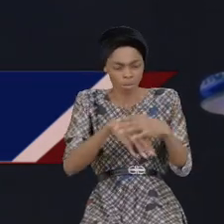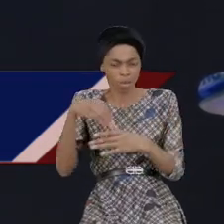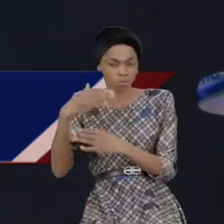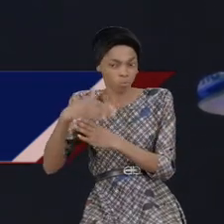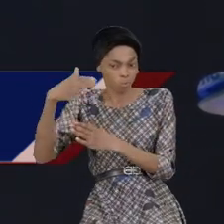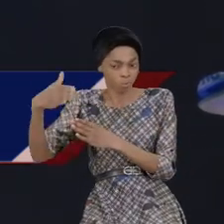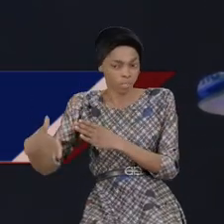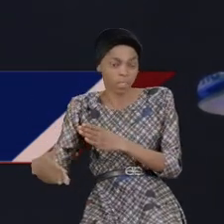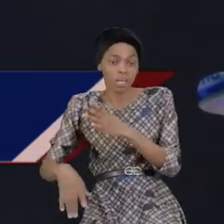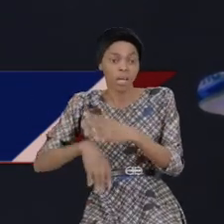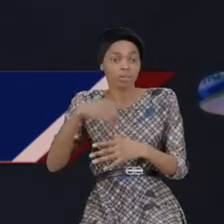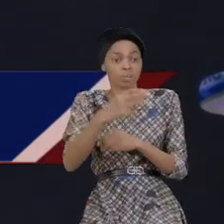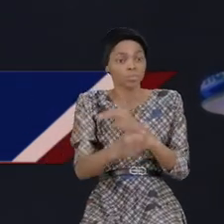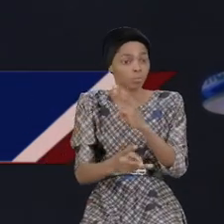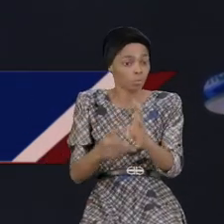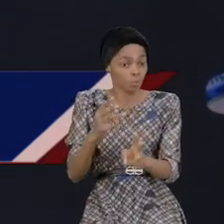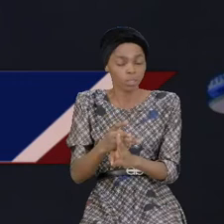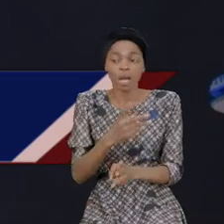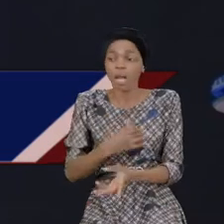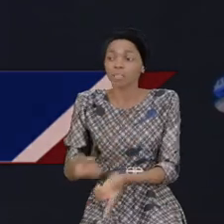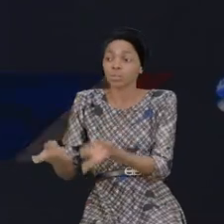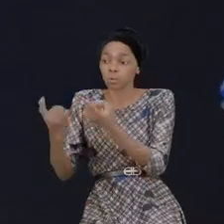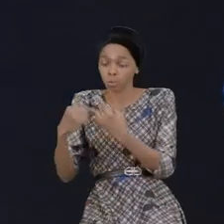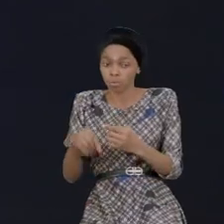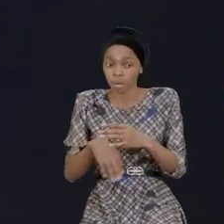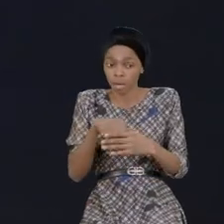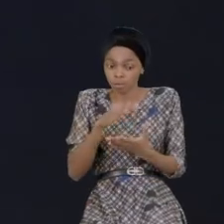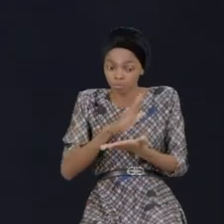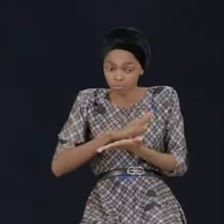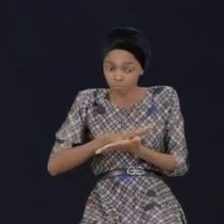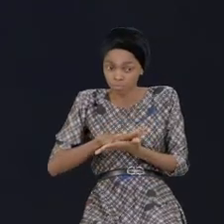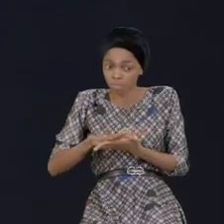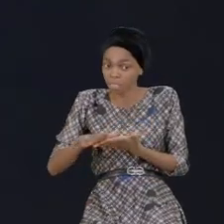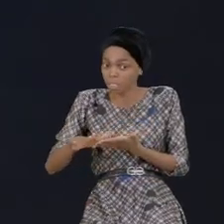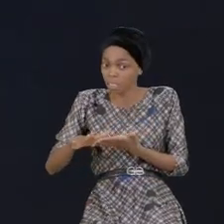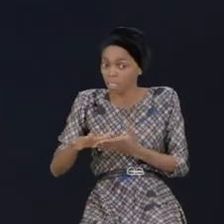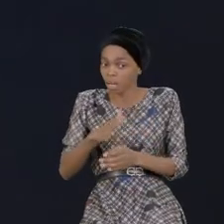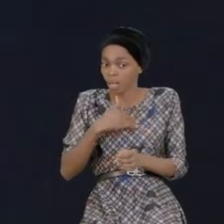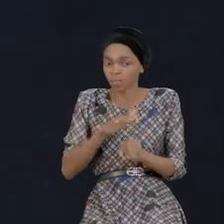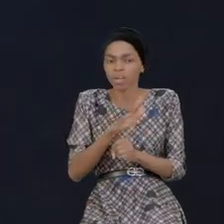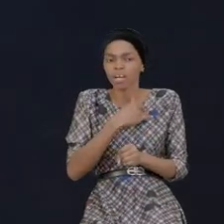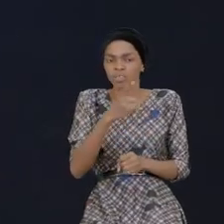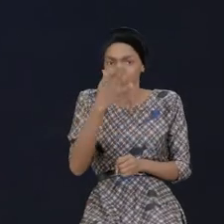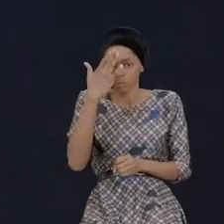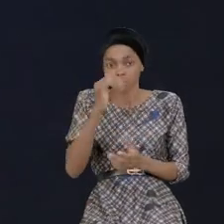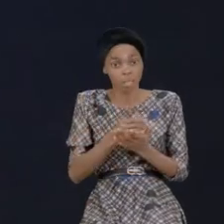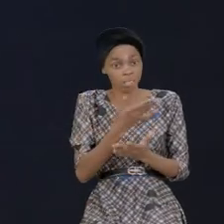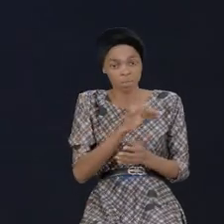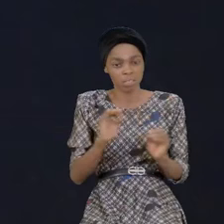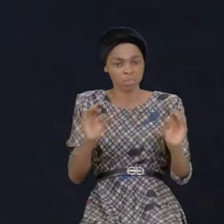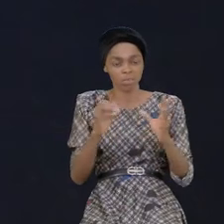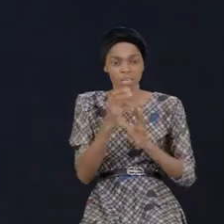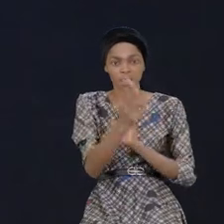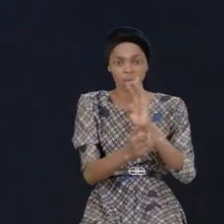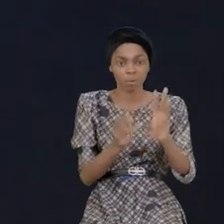the world and come out clean and full, that you know there is nothing in the world